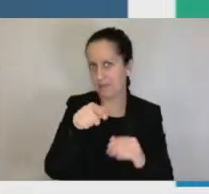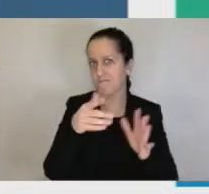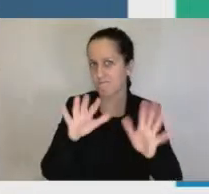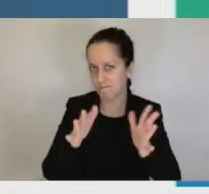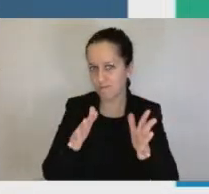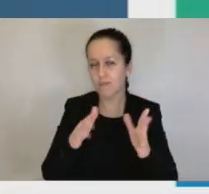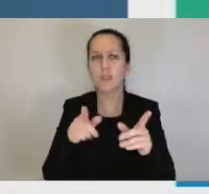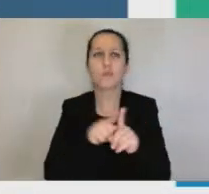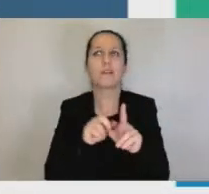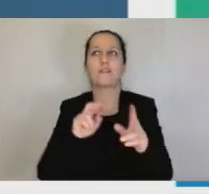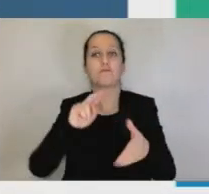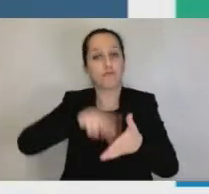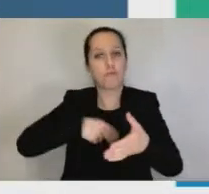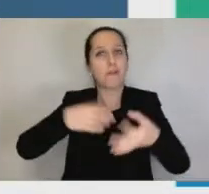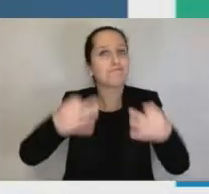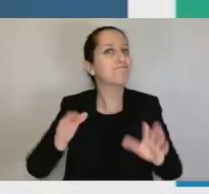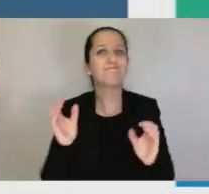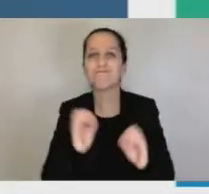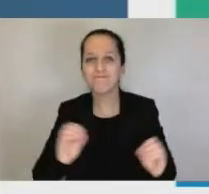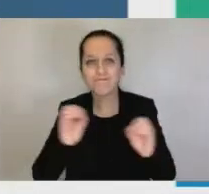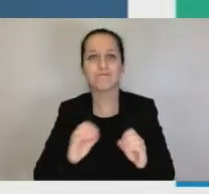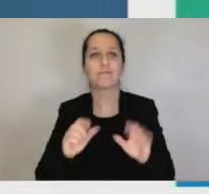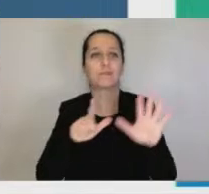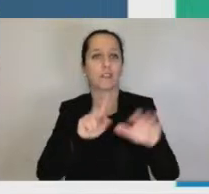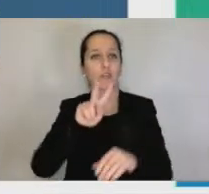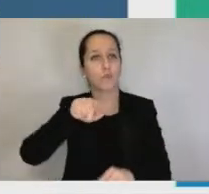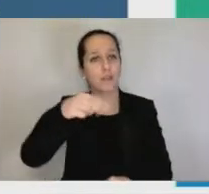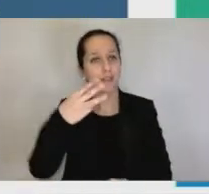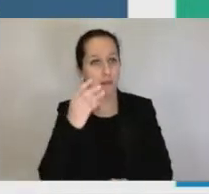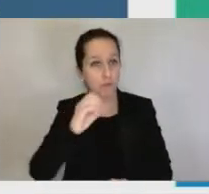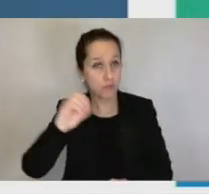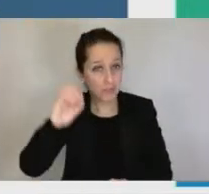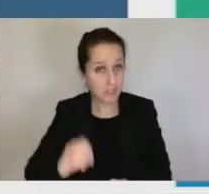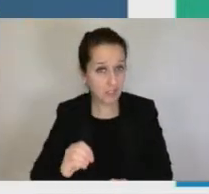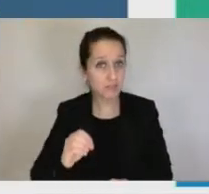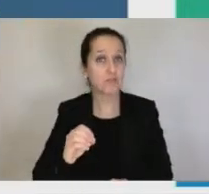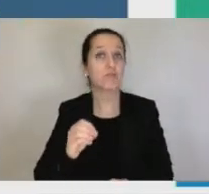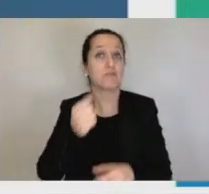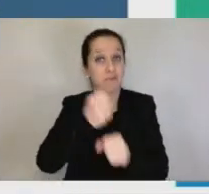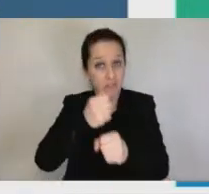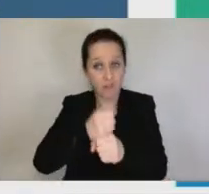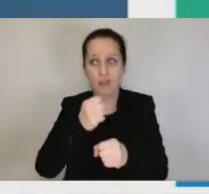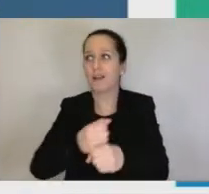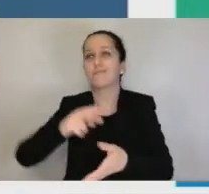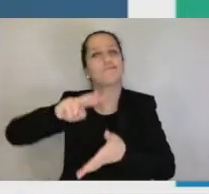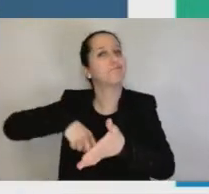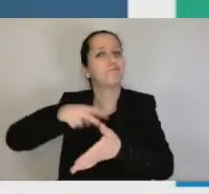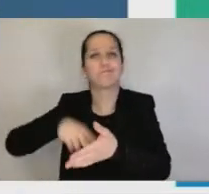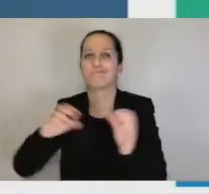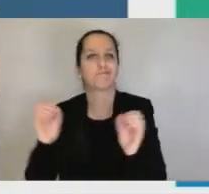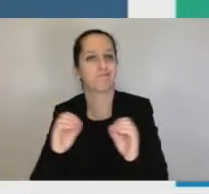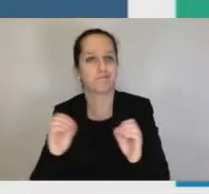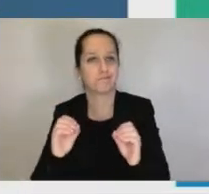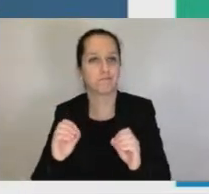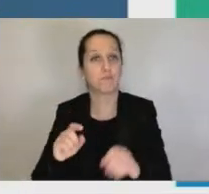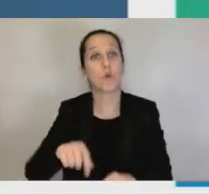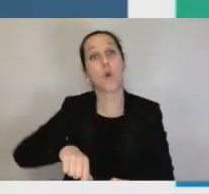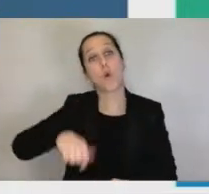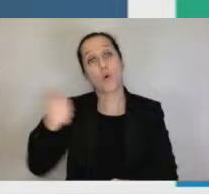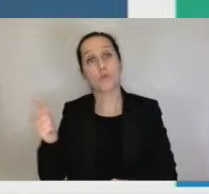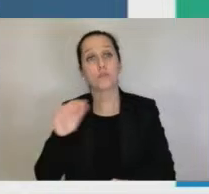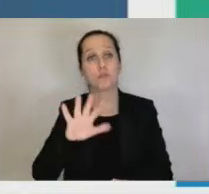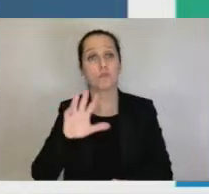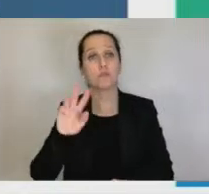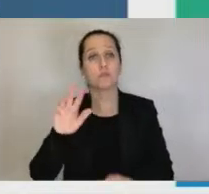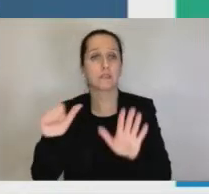say, one of the most informal jobs. Most women are informal compared